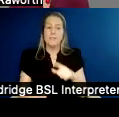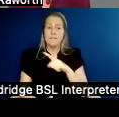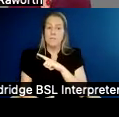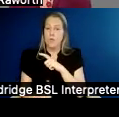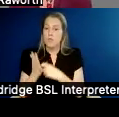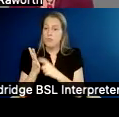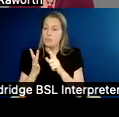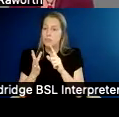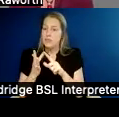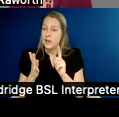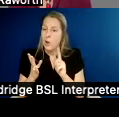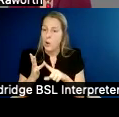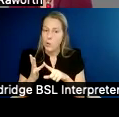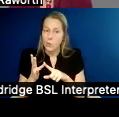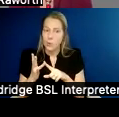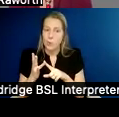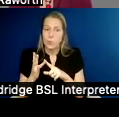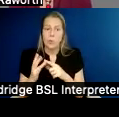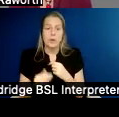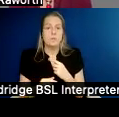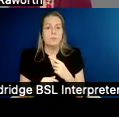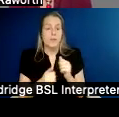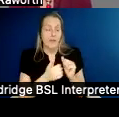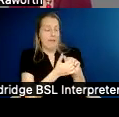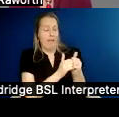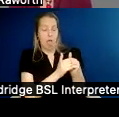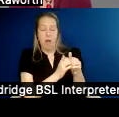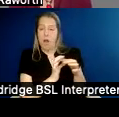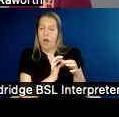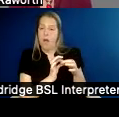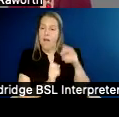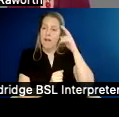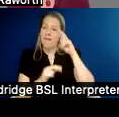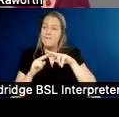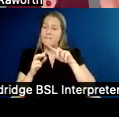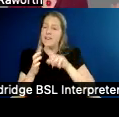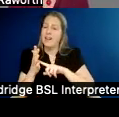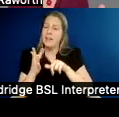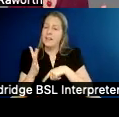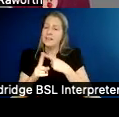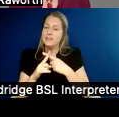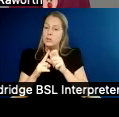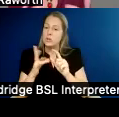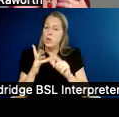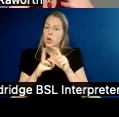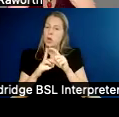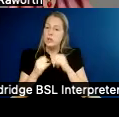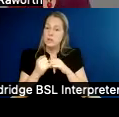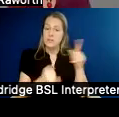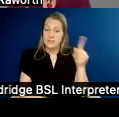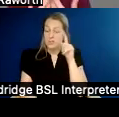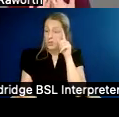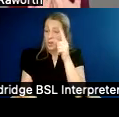an ally I knew called Felix Dodds made a very great suggestion to me. He said, look, all the world's governments have been invited to